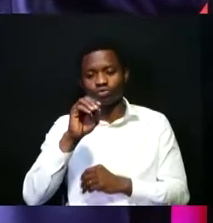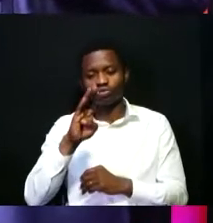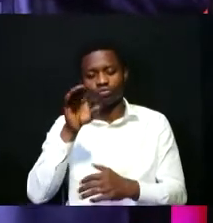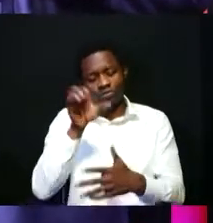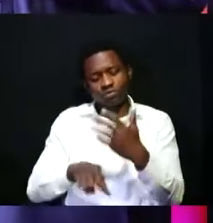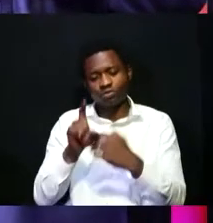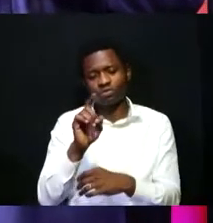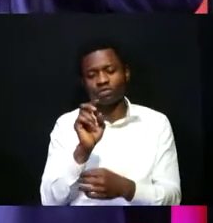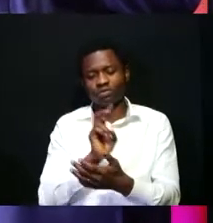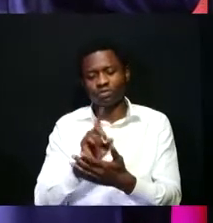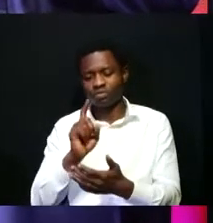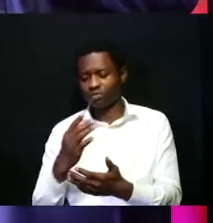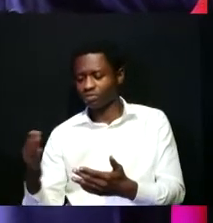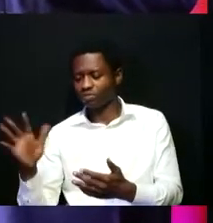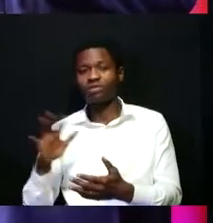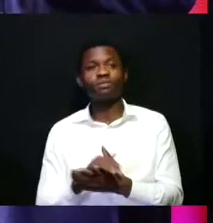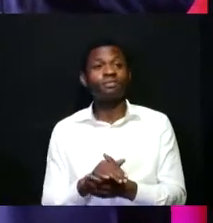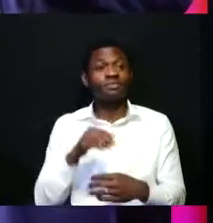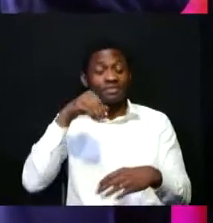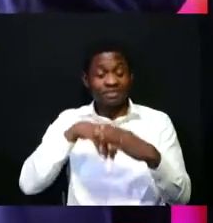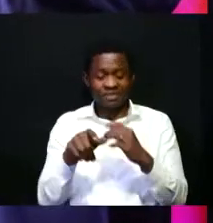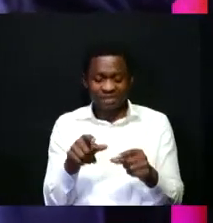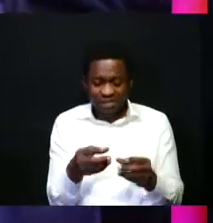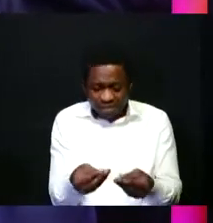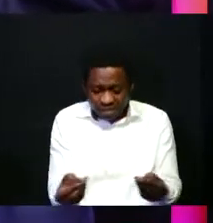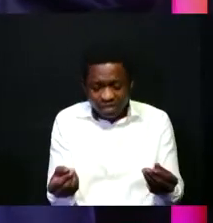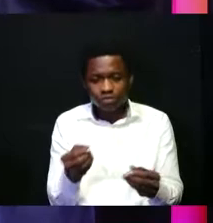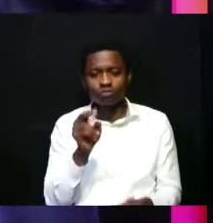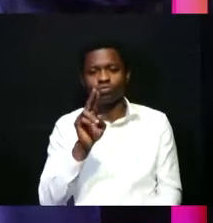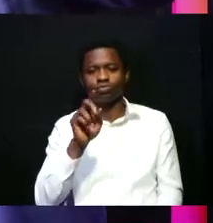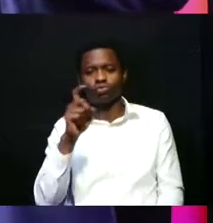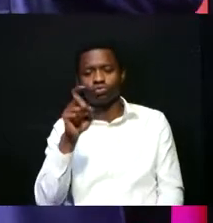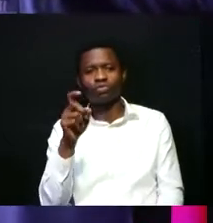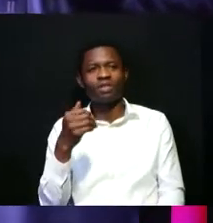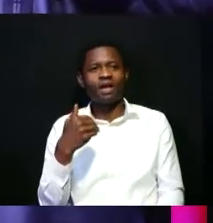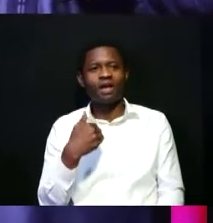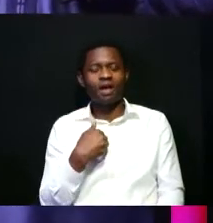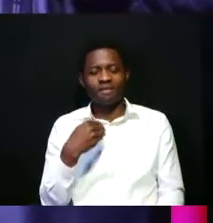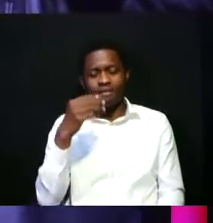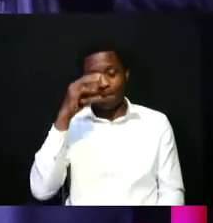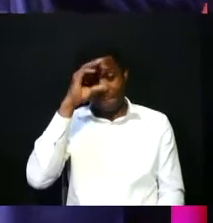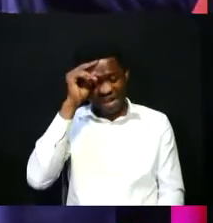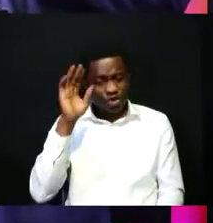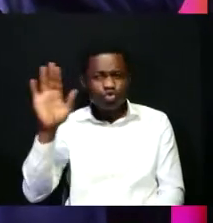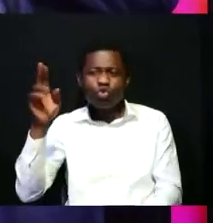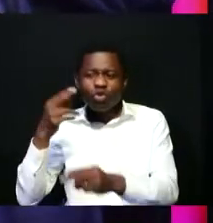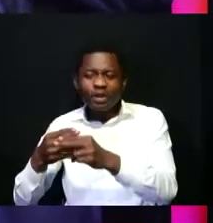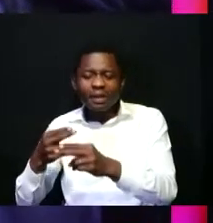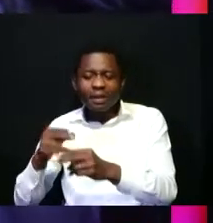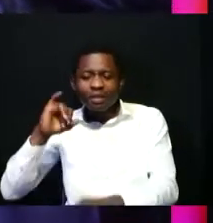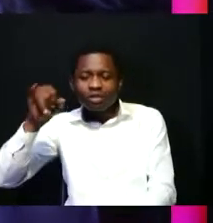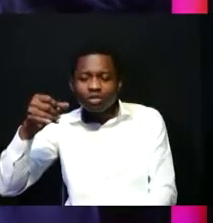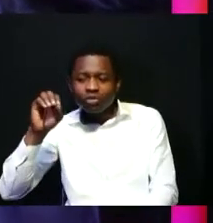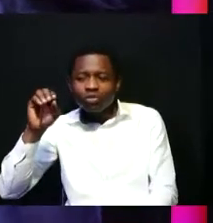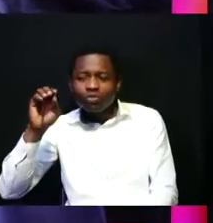In the land of Uz, there lived a man whose name was Job. This